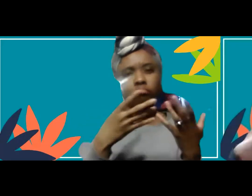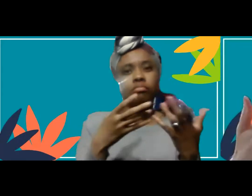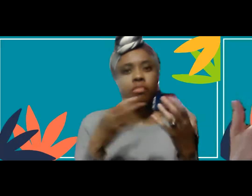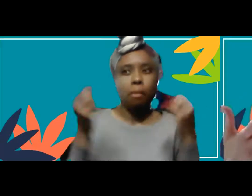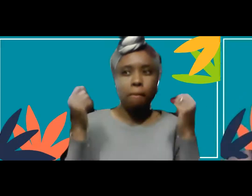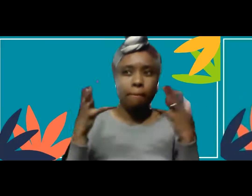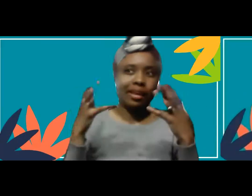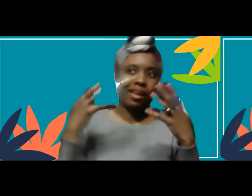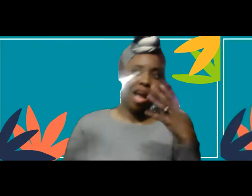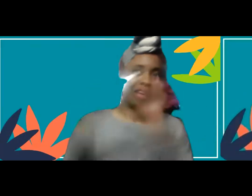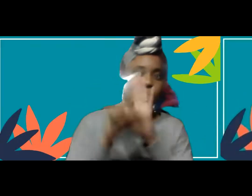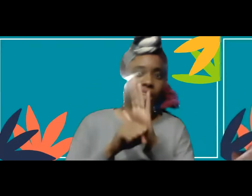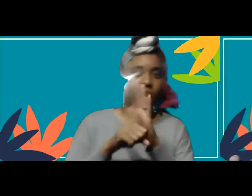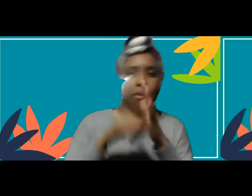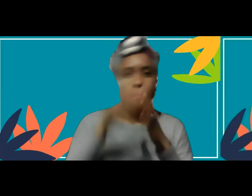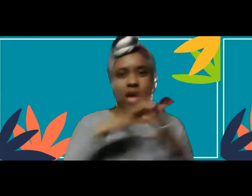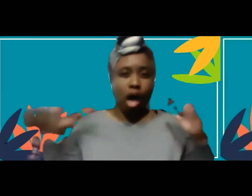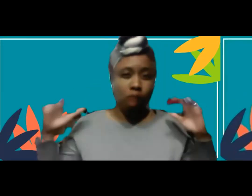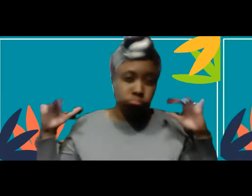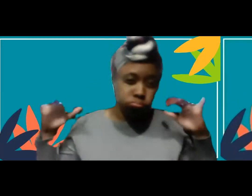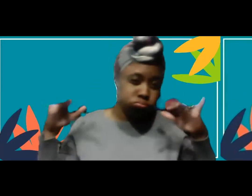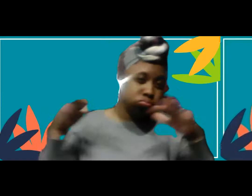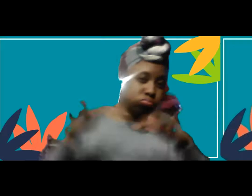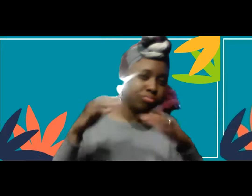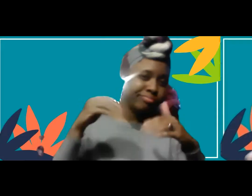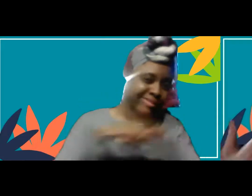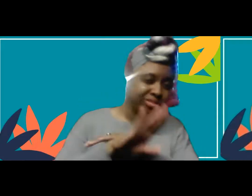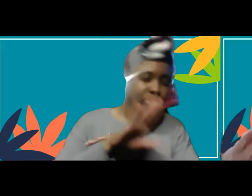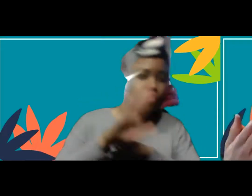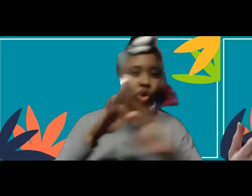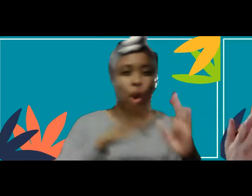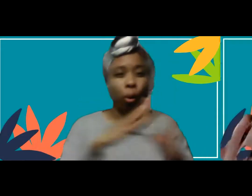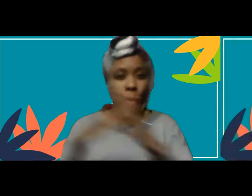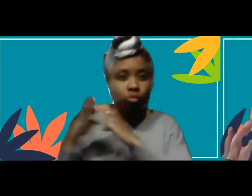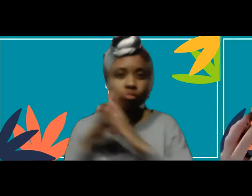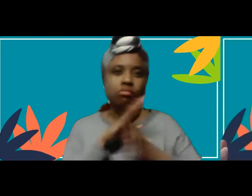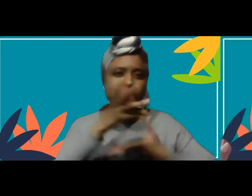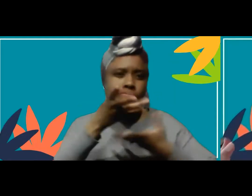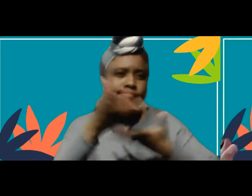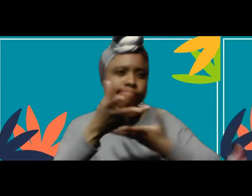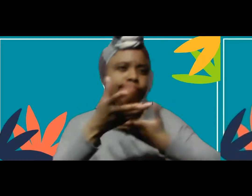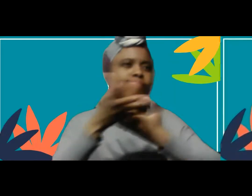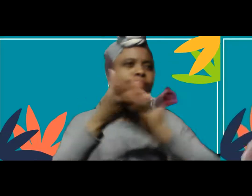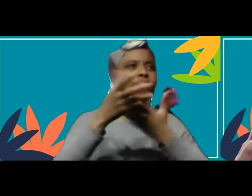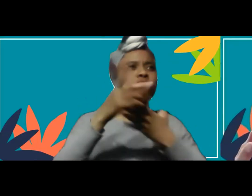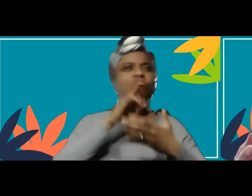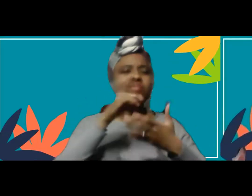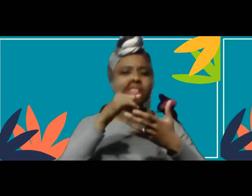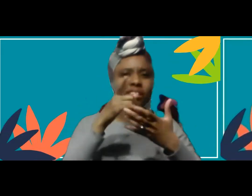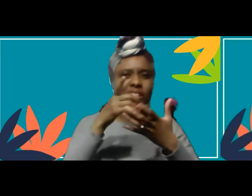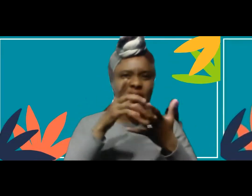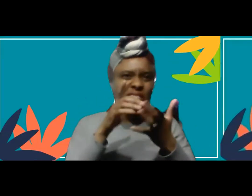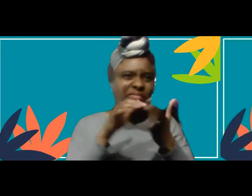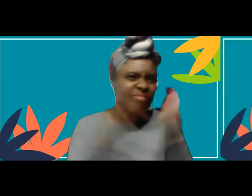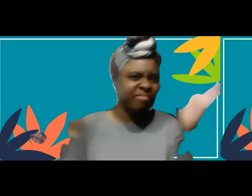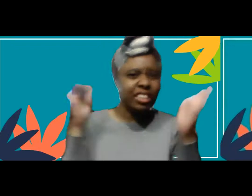an influx of men who come into our communities to engage in this extractive industry that's so harmful to